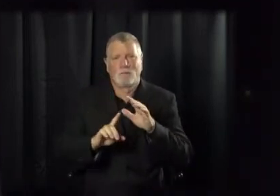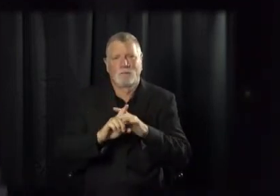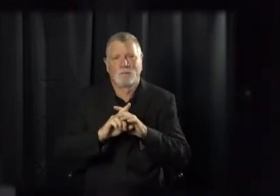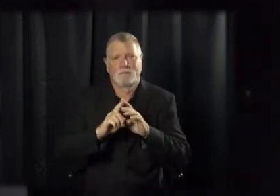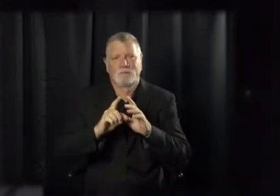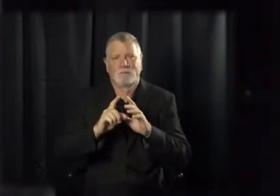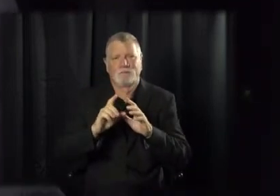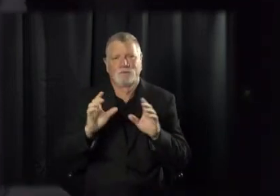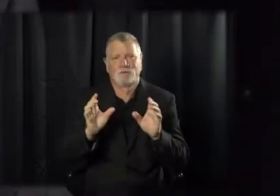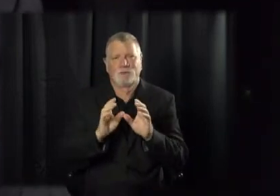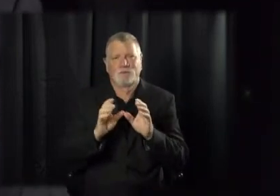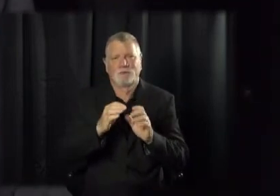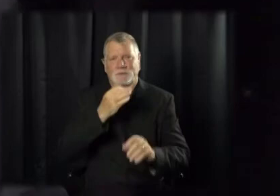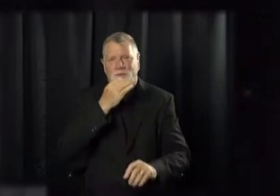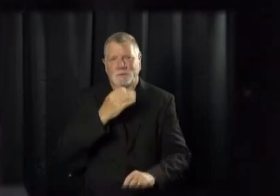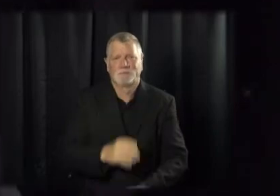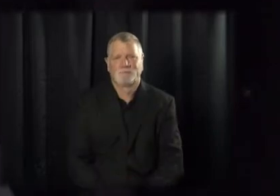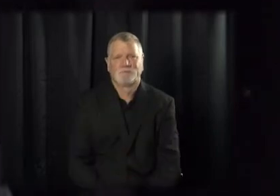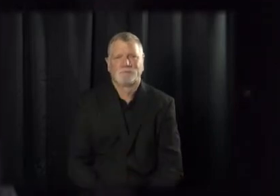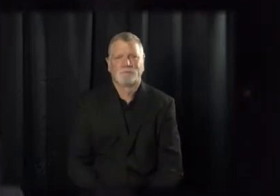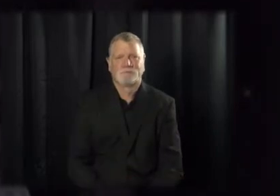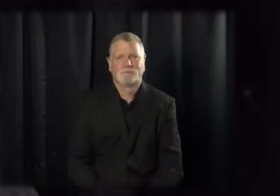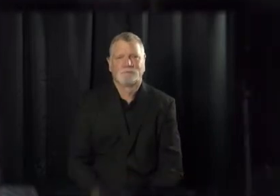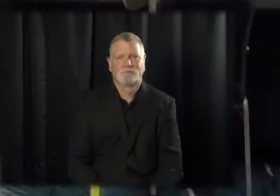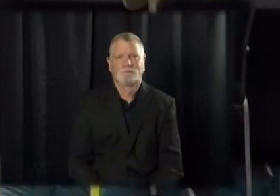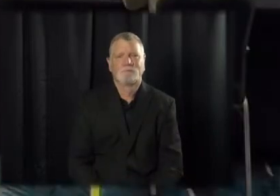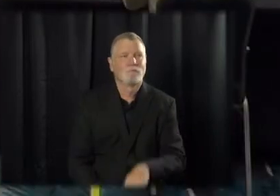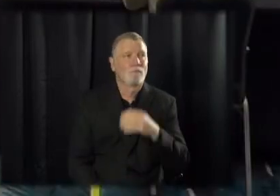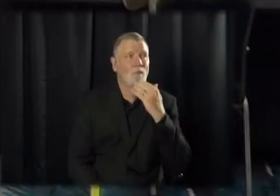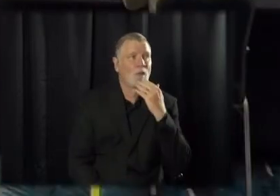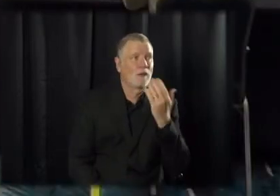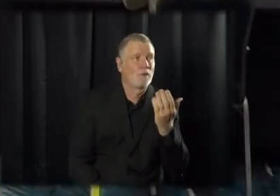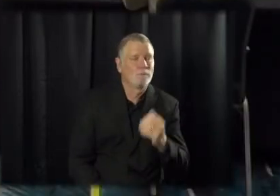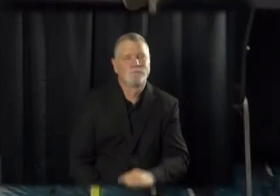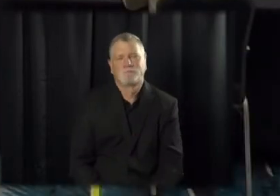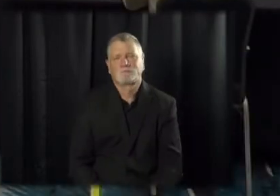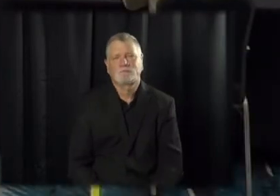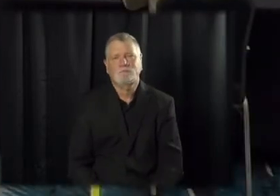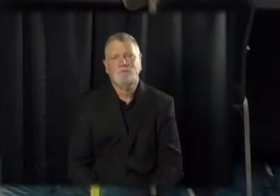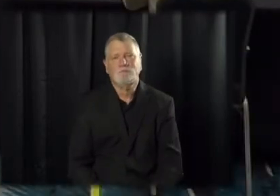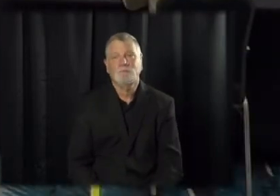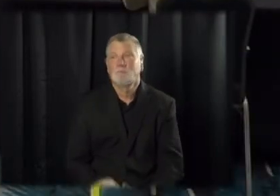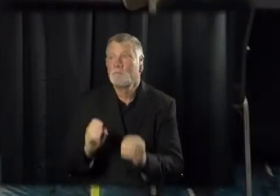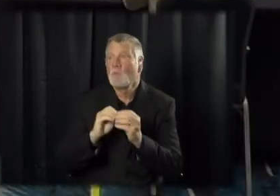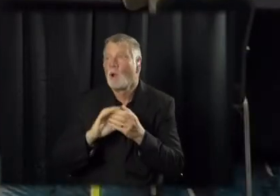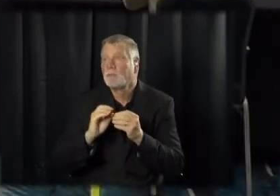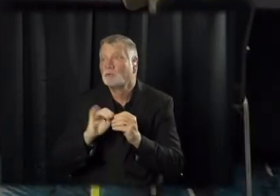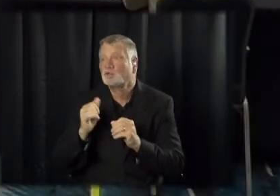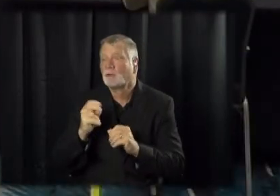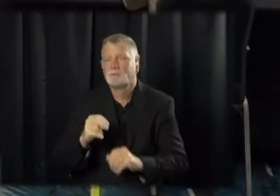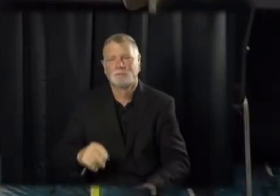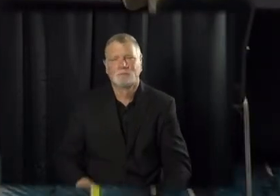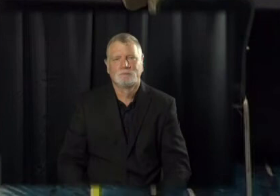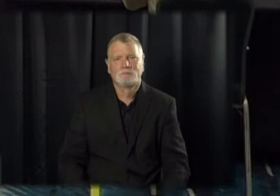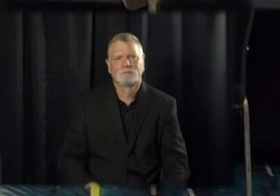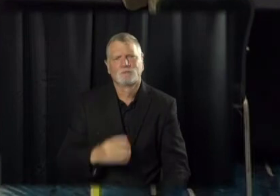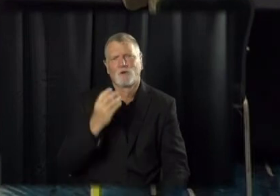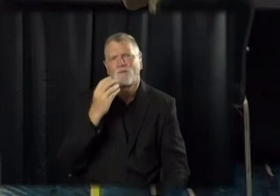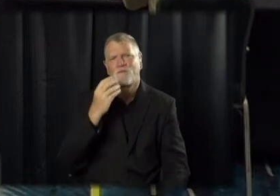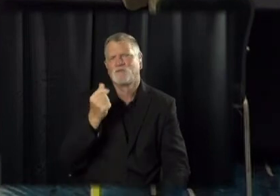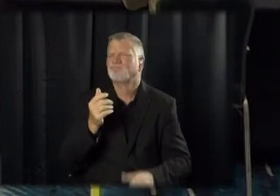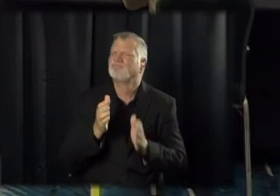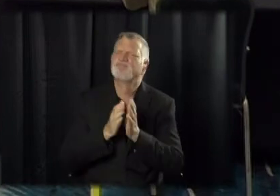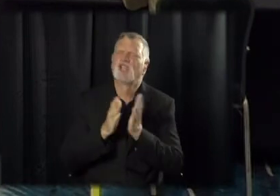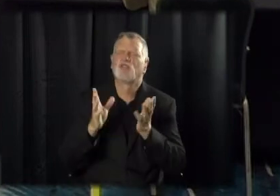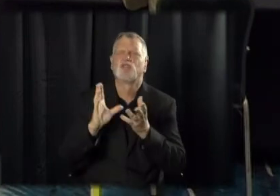certified. Thank you, Governor. Other comments? John? Mr. Chairman, just a couple of general